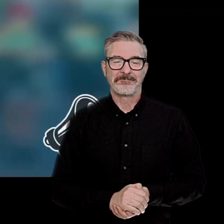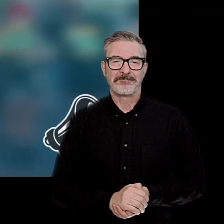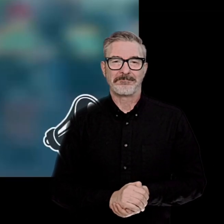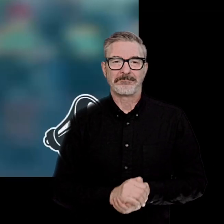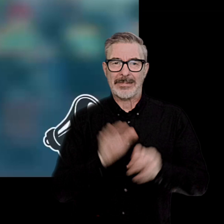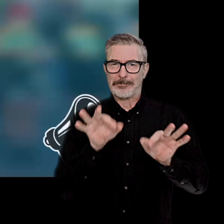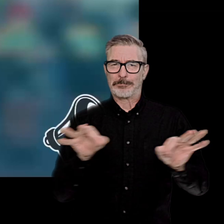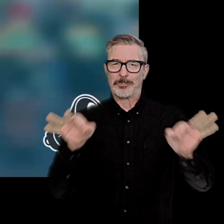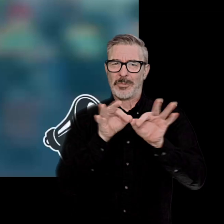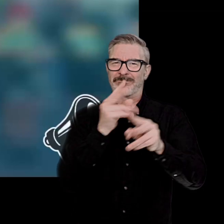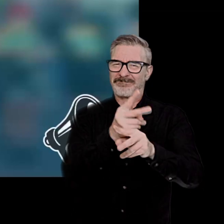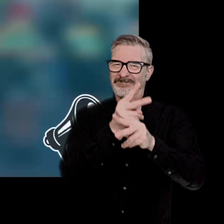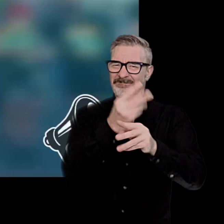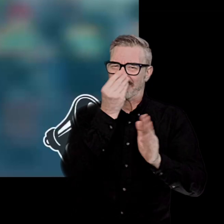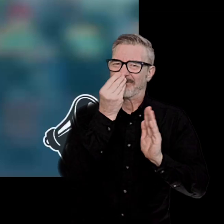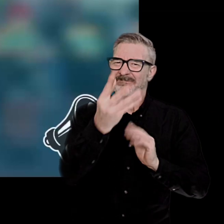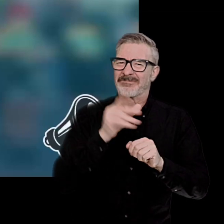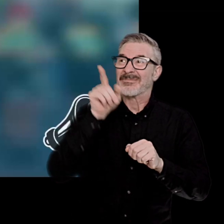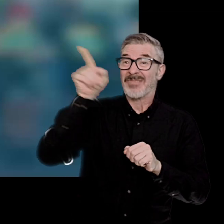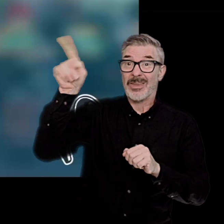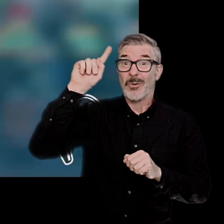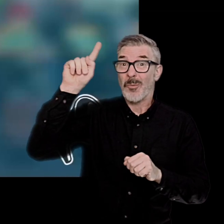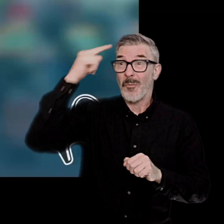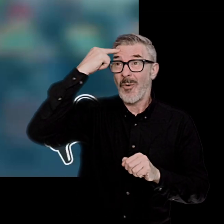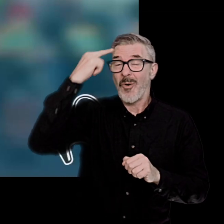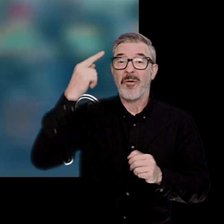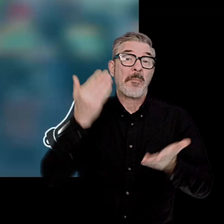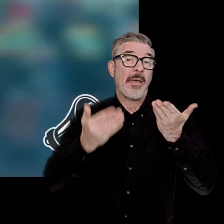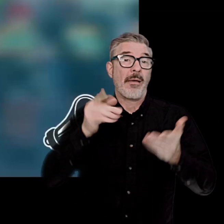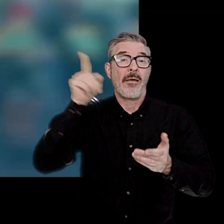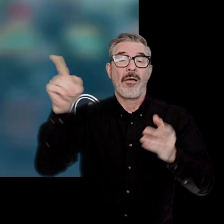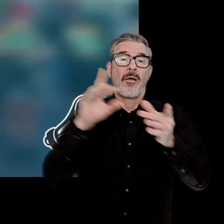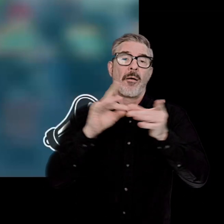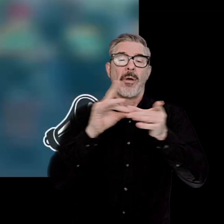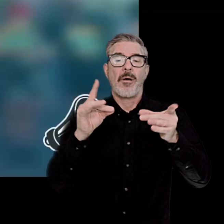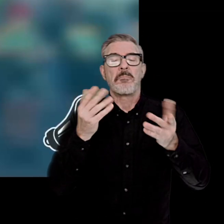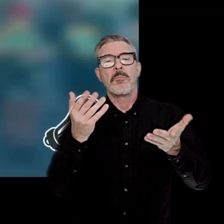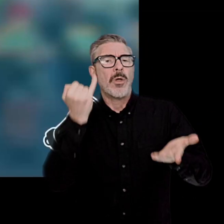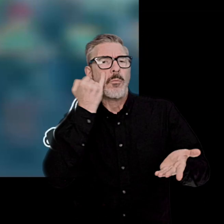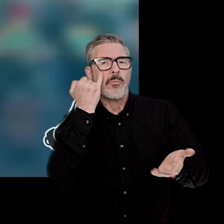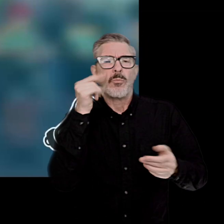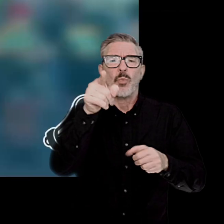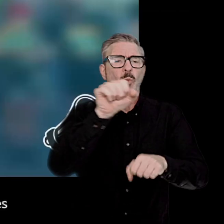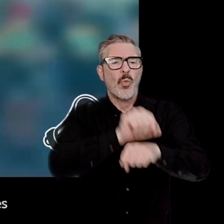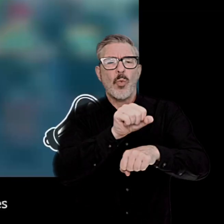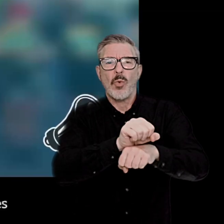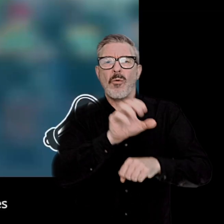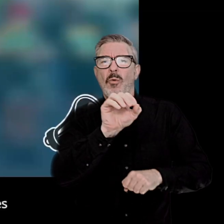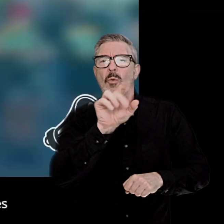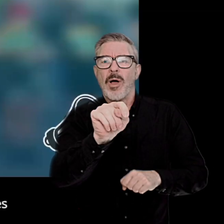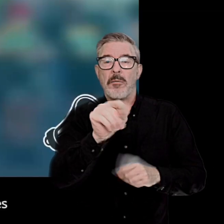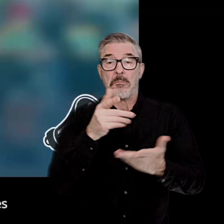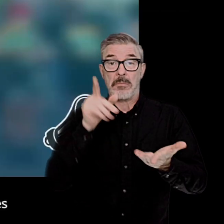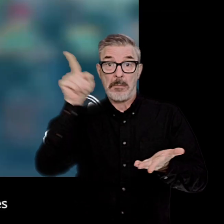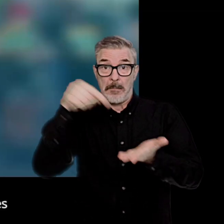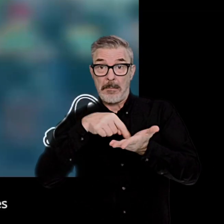When it comes to overtime, it's important to watch out for employers who say that you